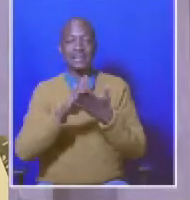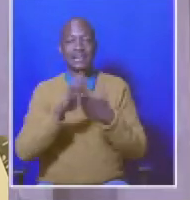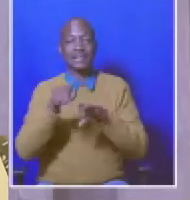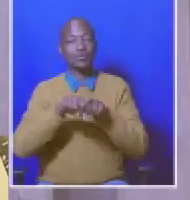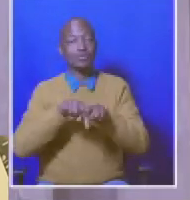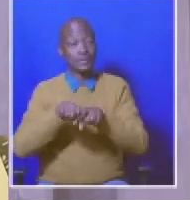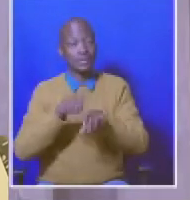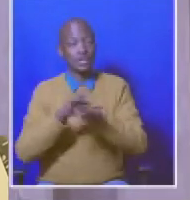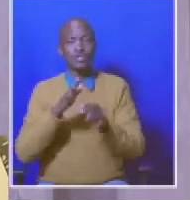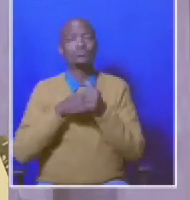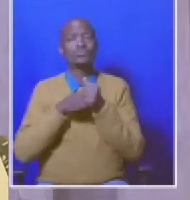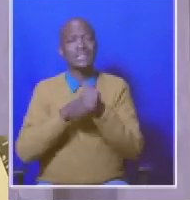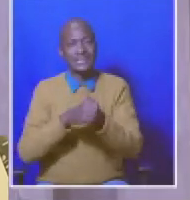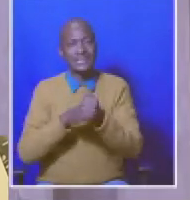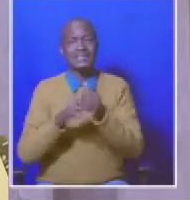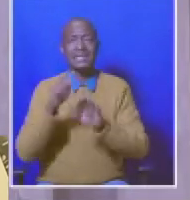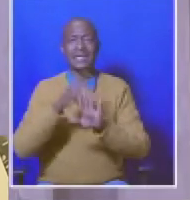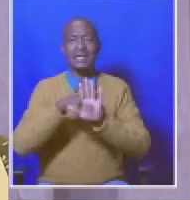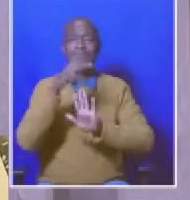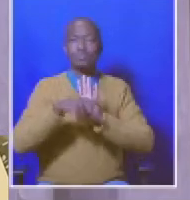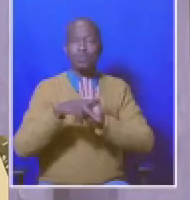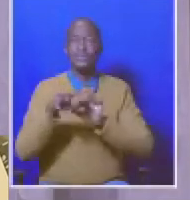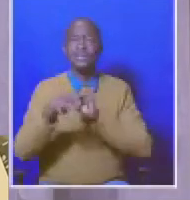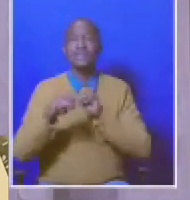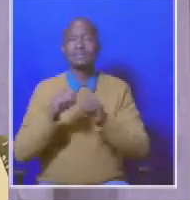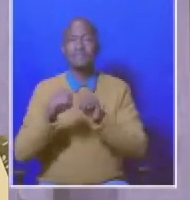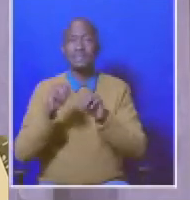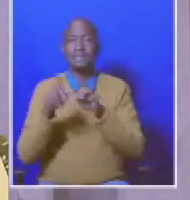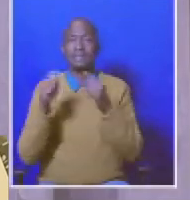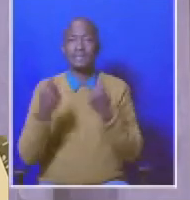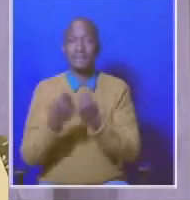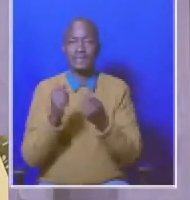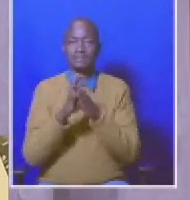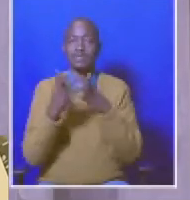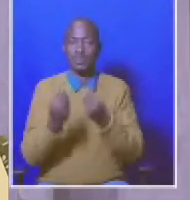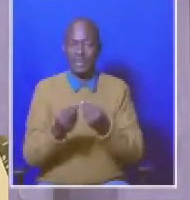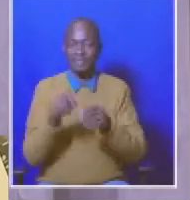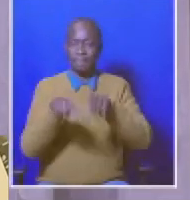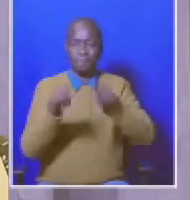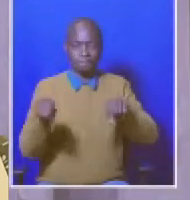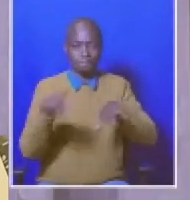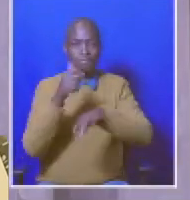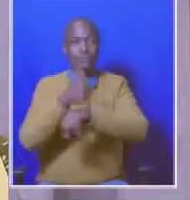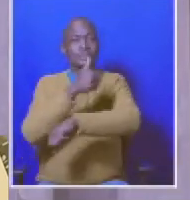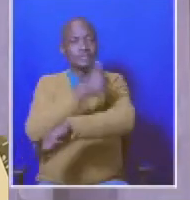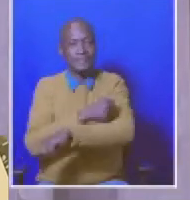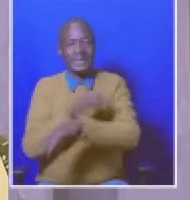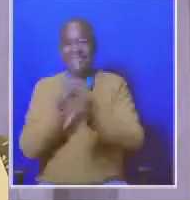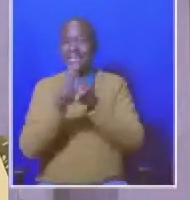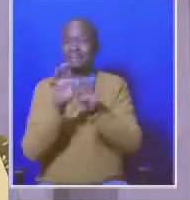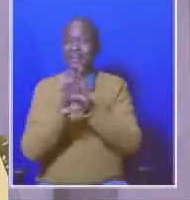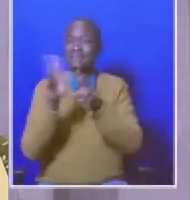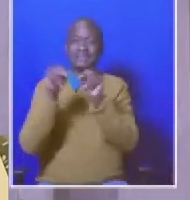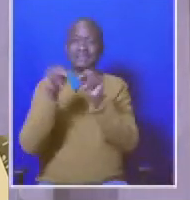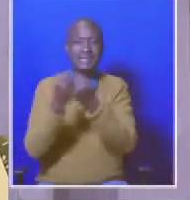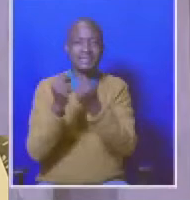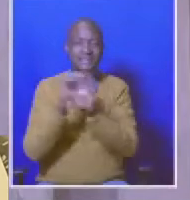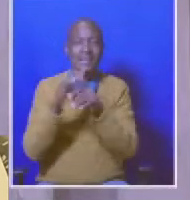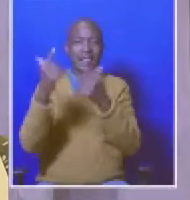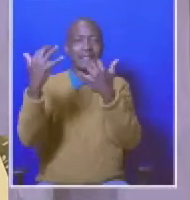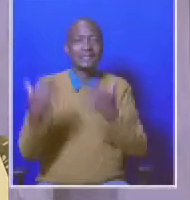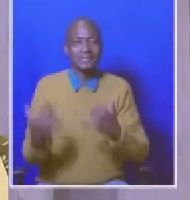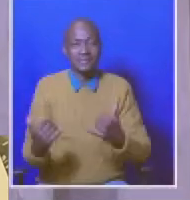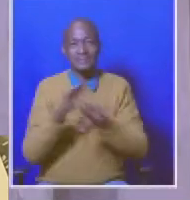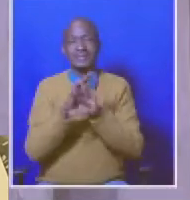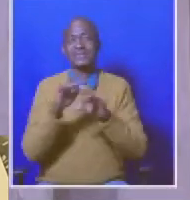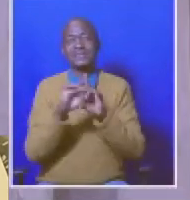project management team that will consult with various stakeholders, such as National Treasury, Department of